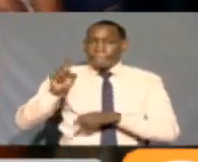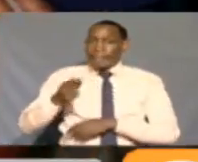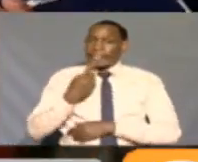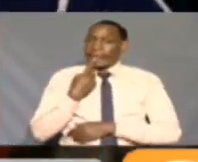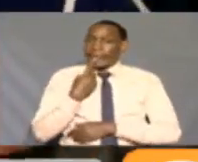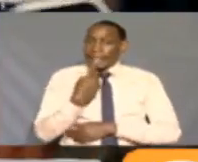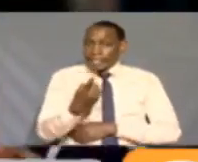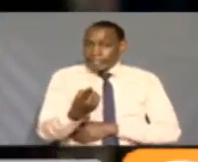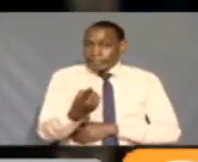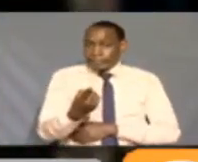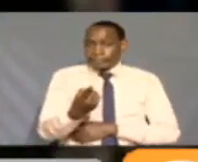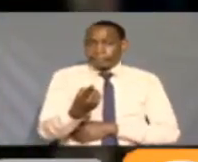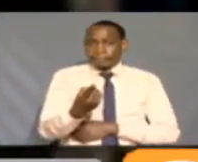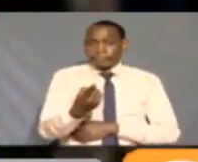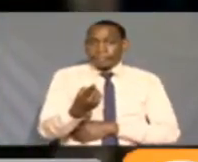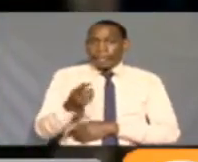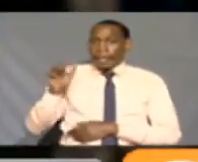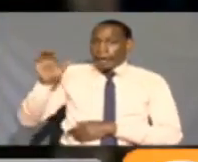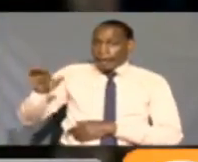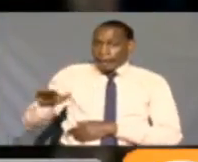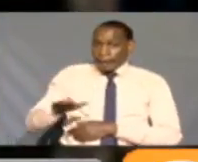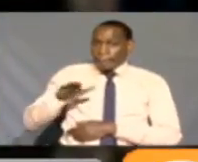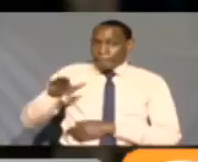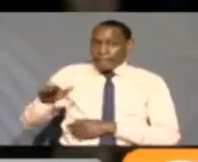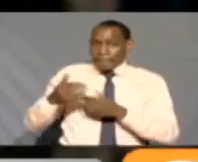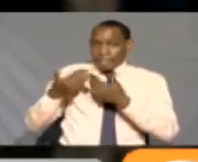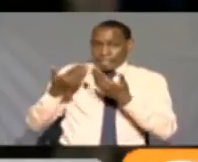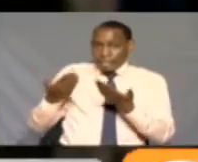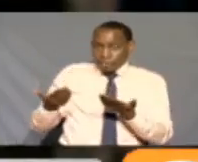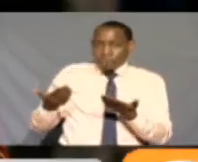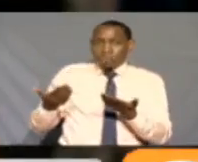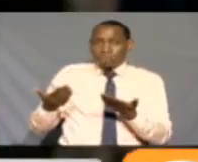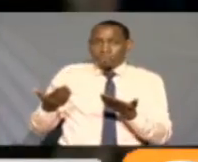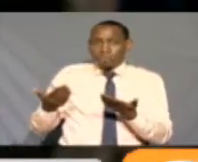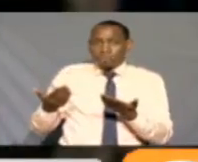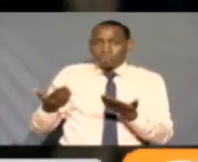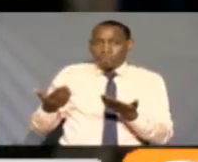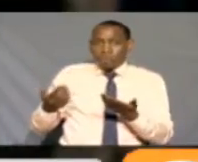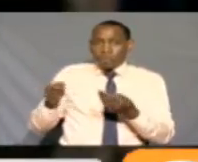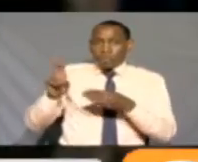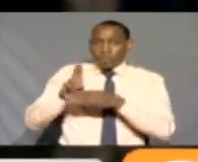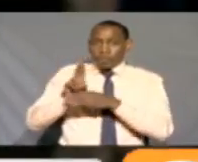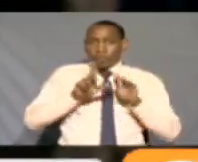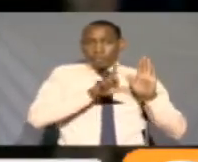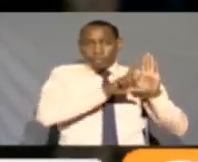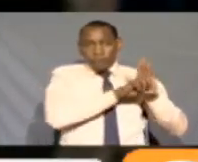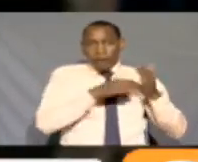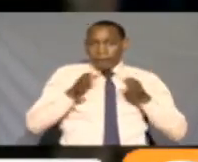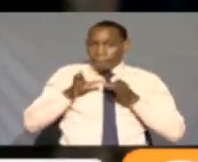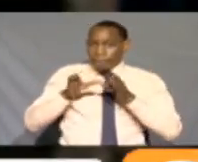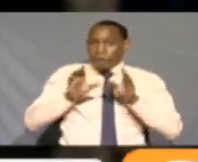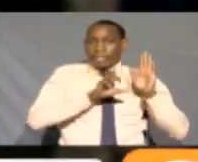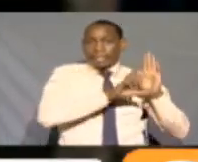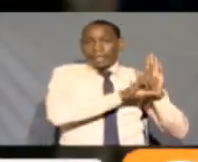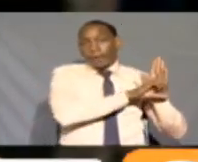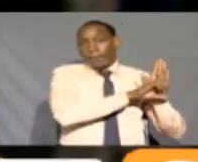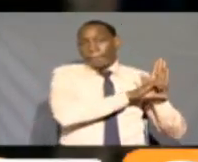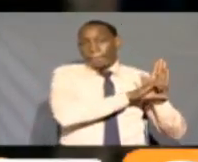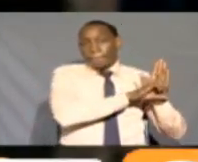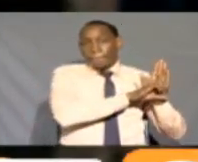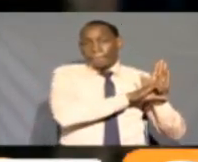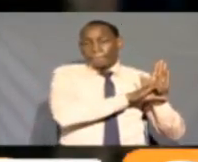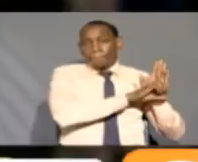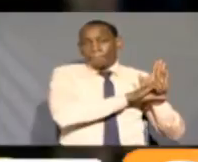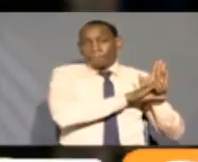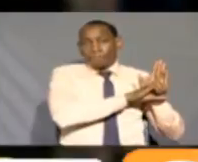direct the parliament, mm-hmm, in terms of how to use the law, how to enforce the law. So the